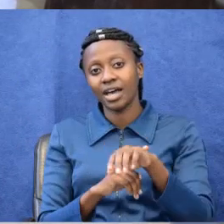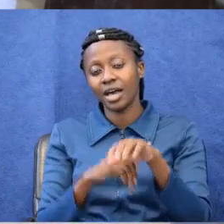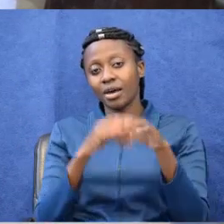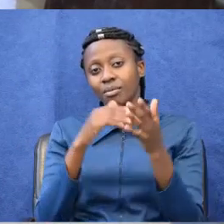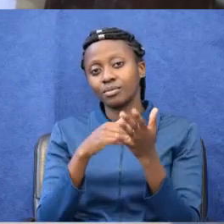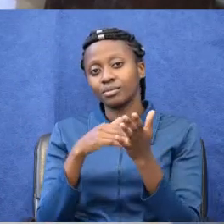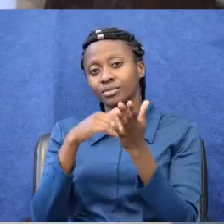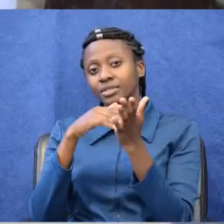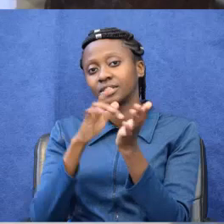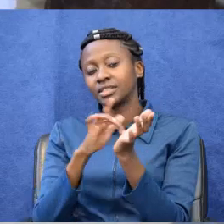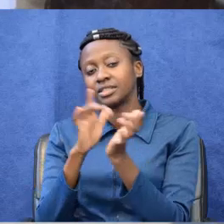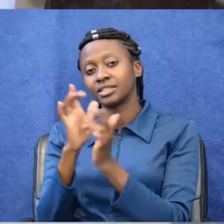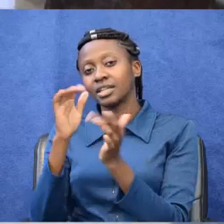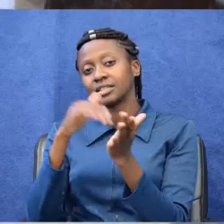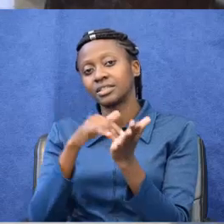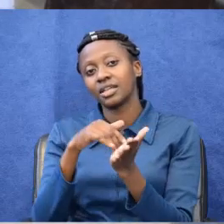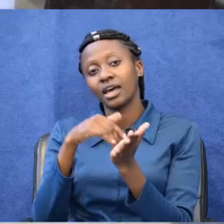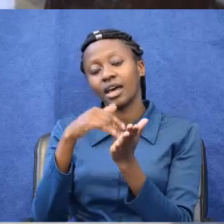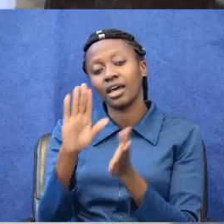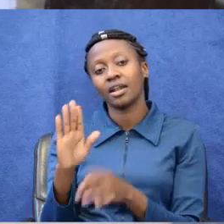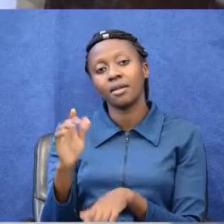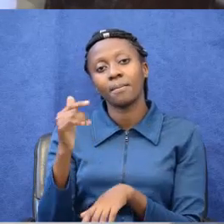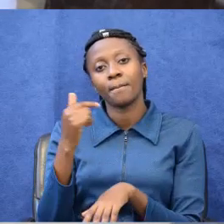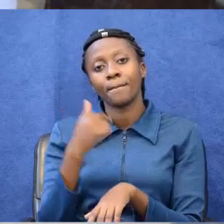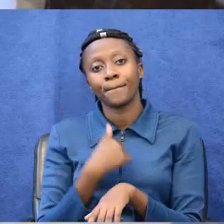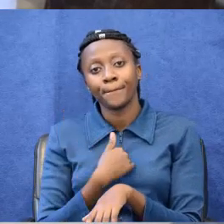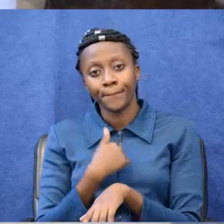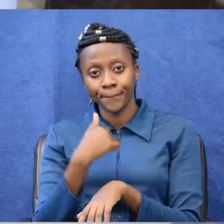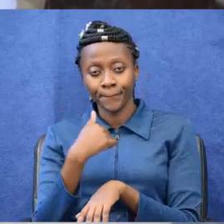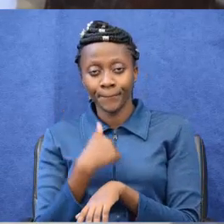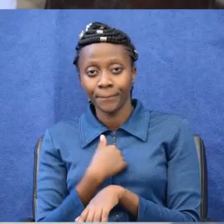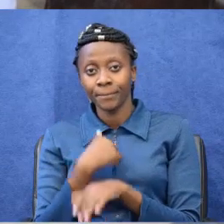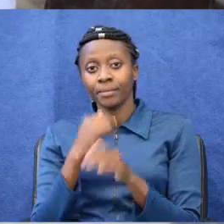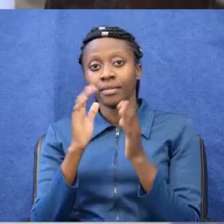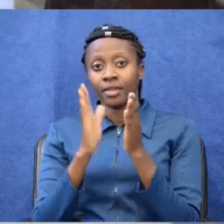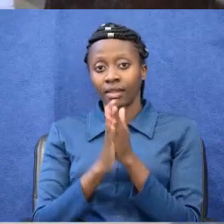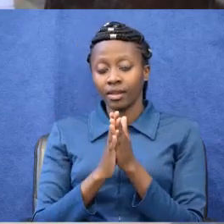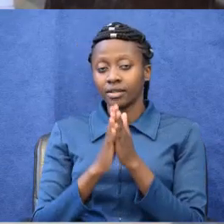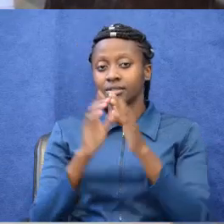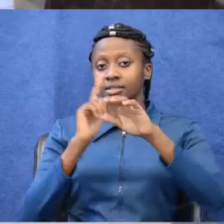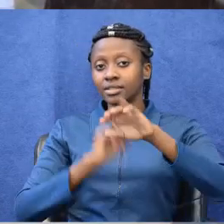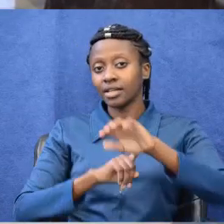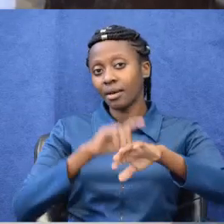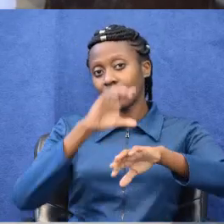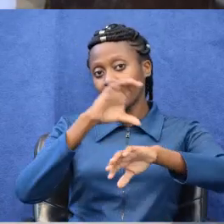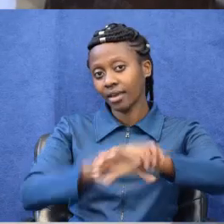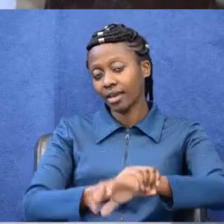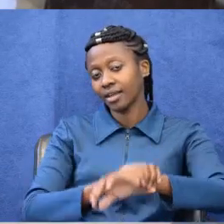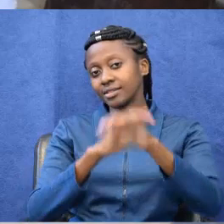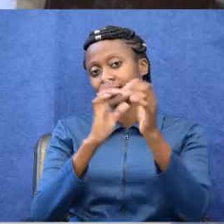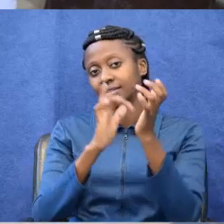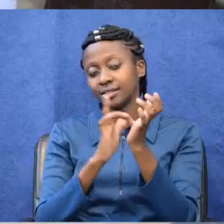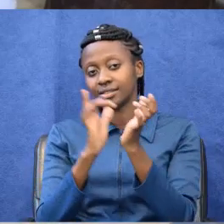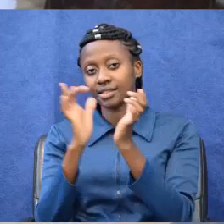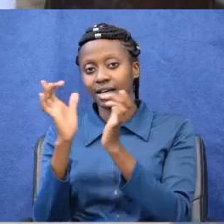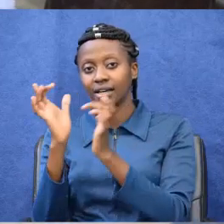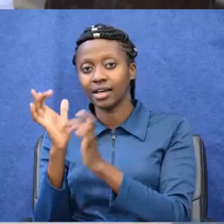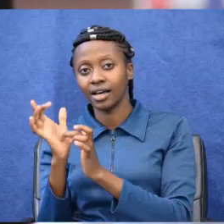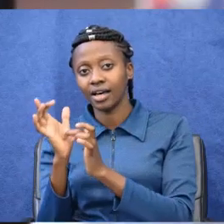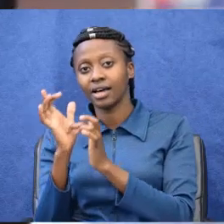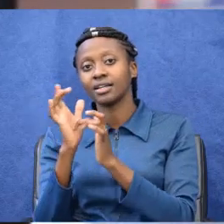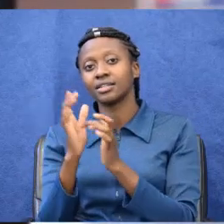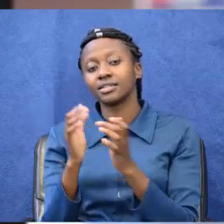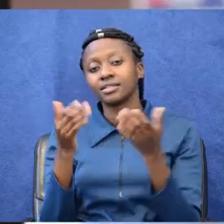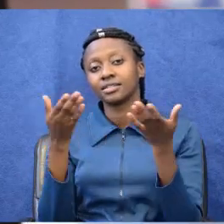we, it's Jesus and me. Since I got Jesus in